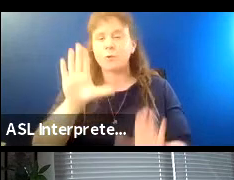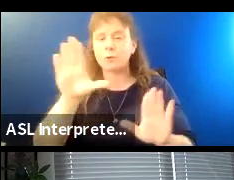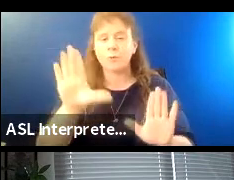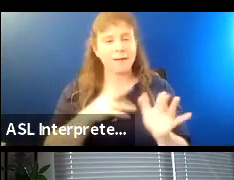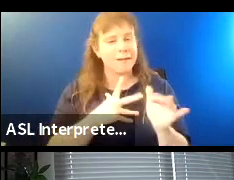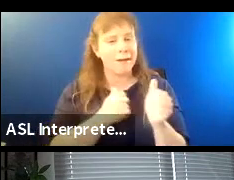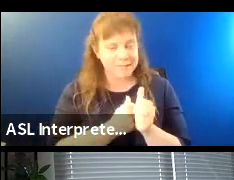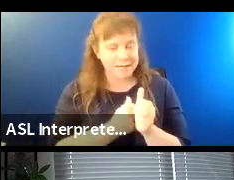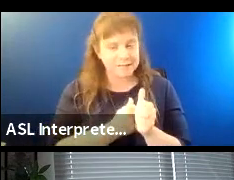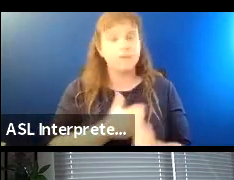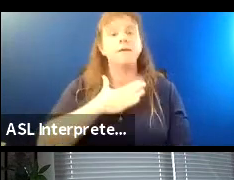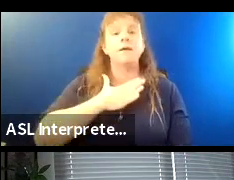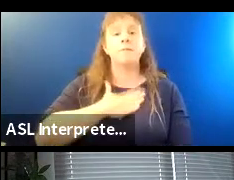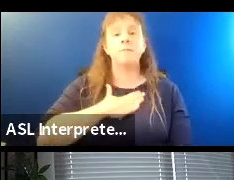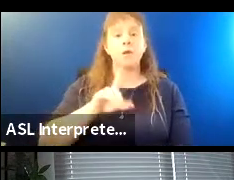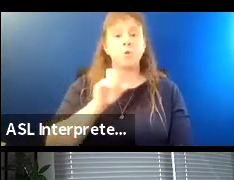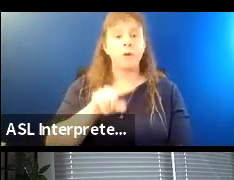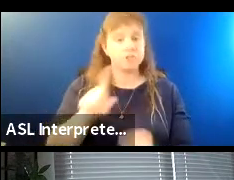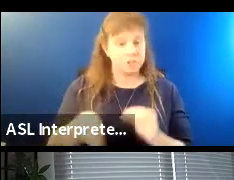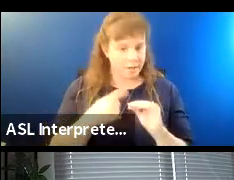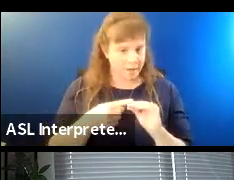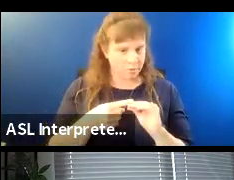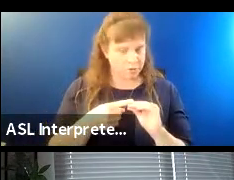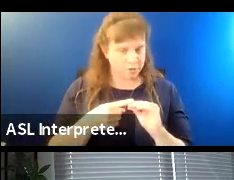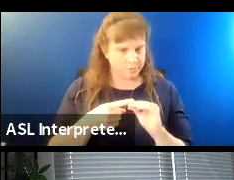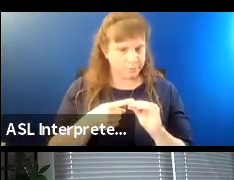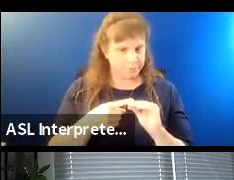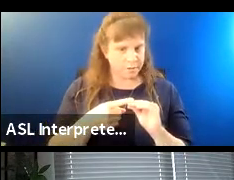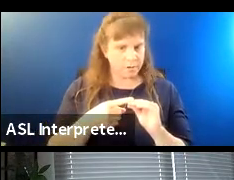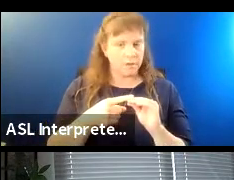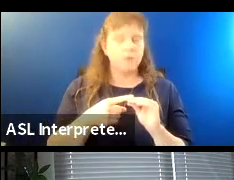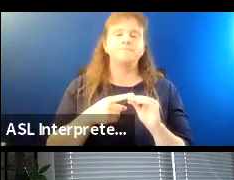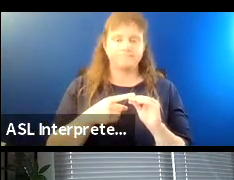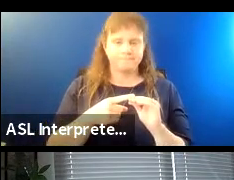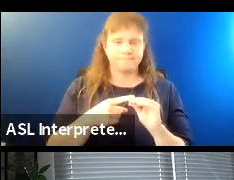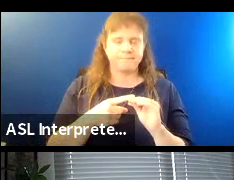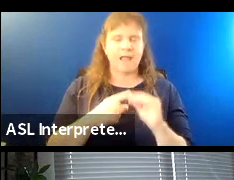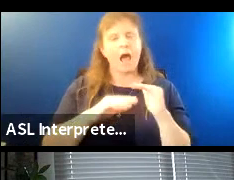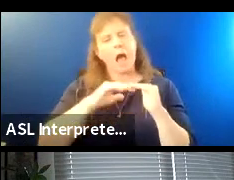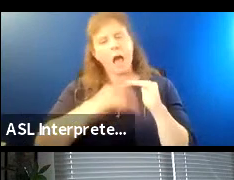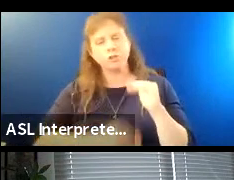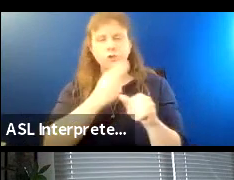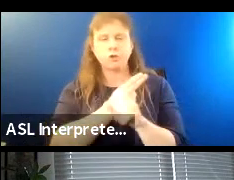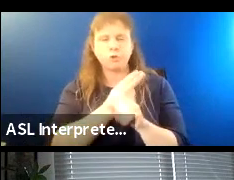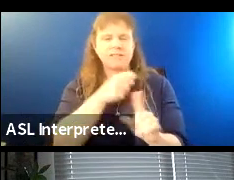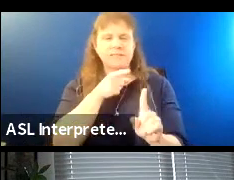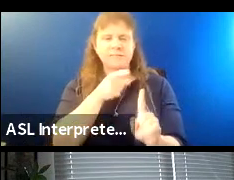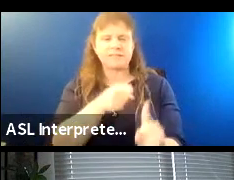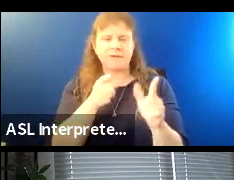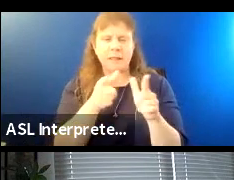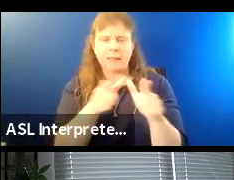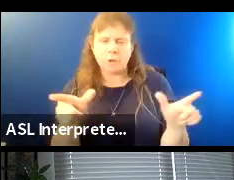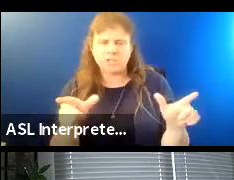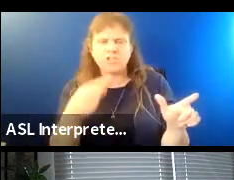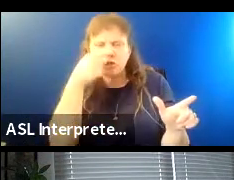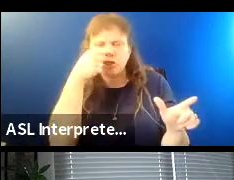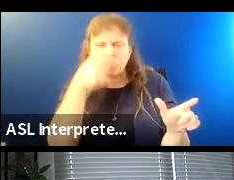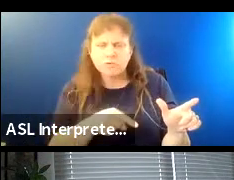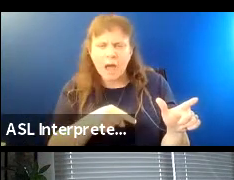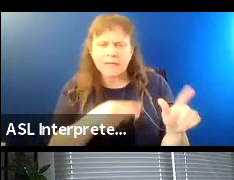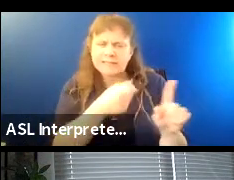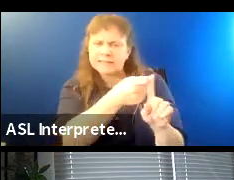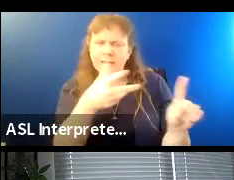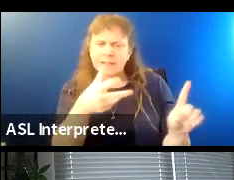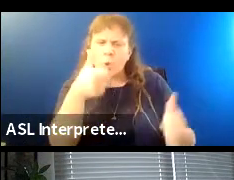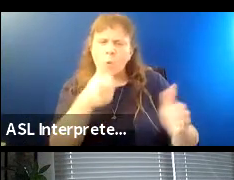question is about the underutilization of specific languages. If you're able to say a little more about which types of languages